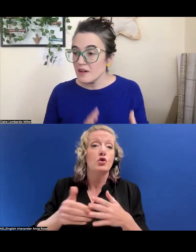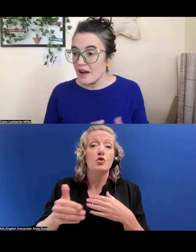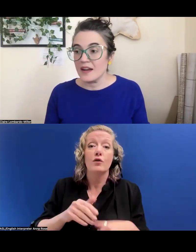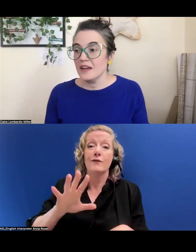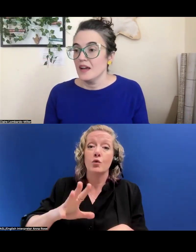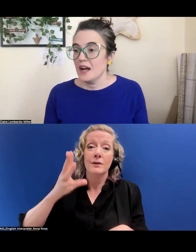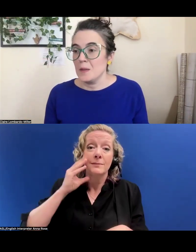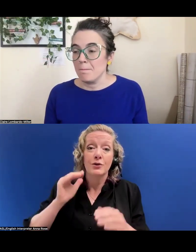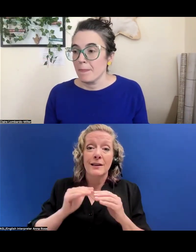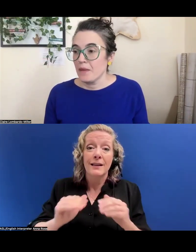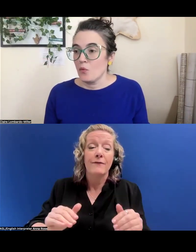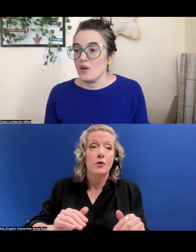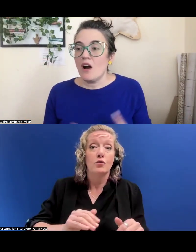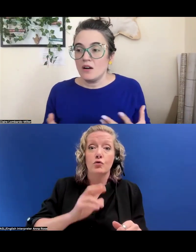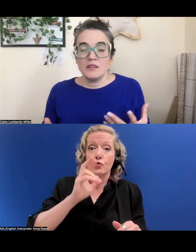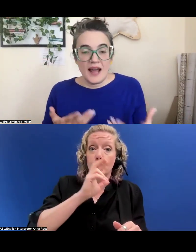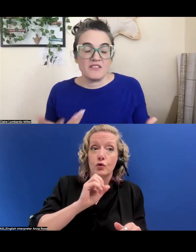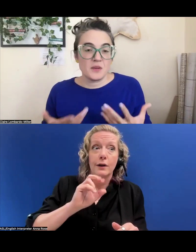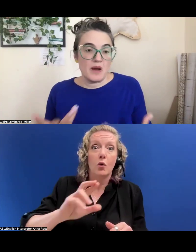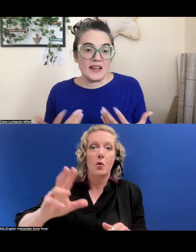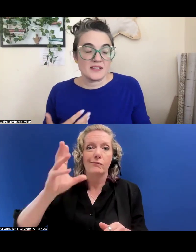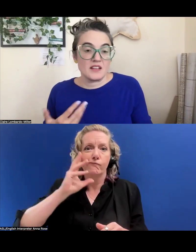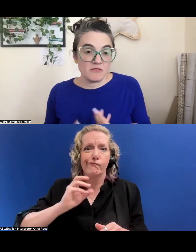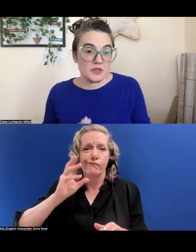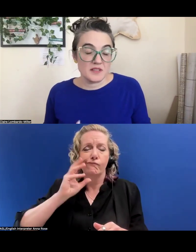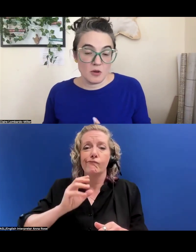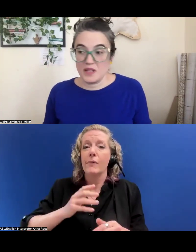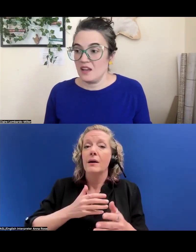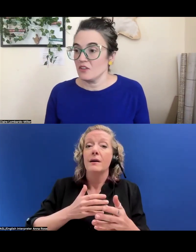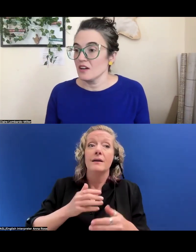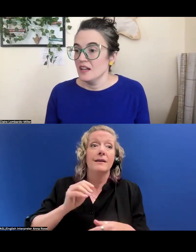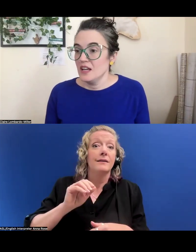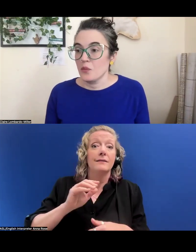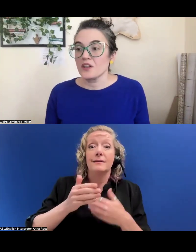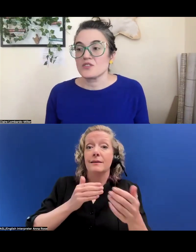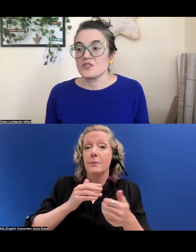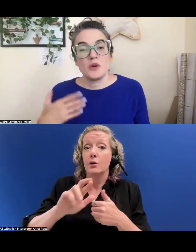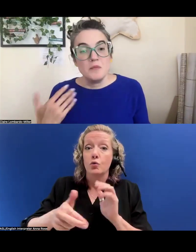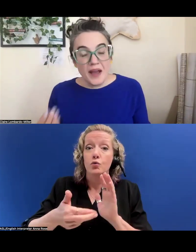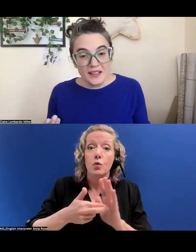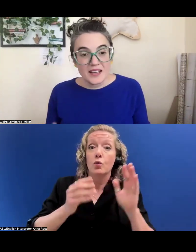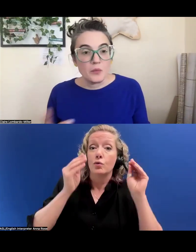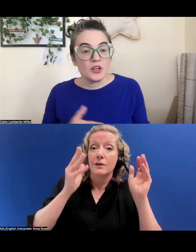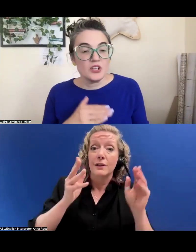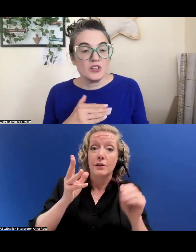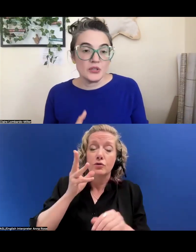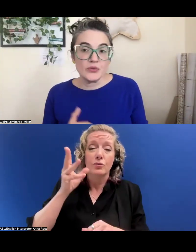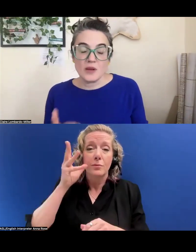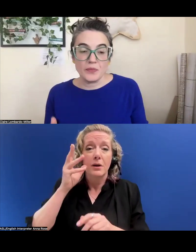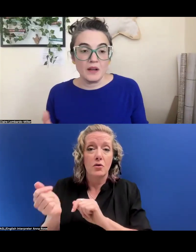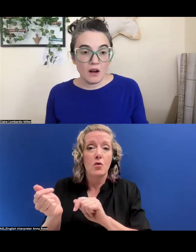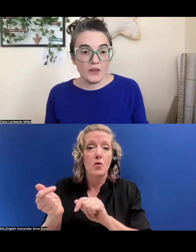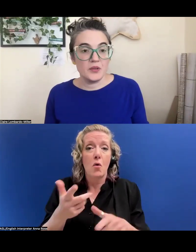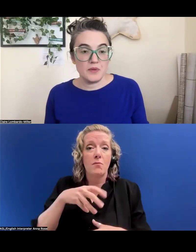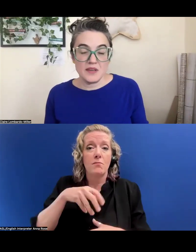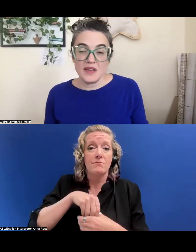or not, we all have some bias that influences our behavior. And we're going to start to unpack it, and we're going to use